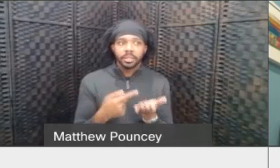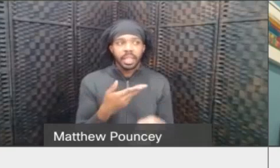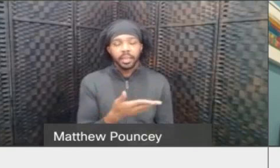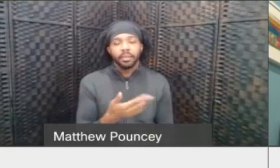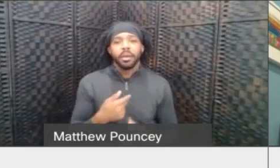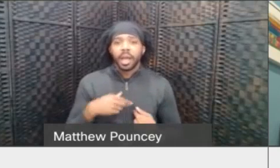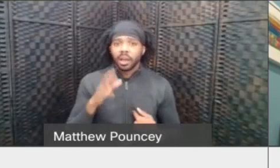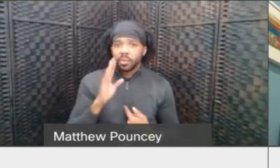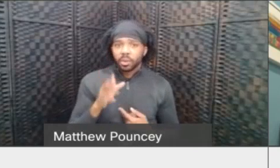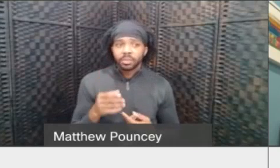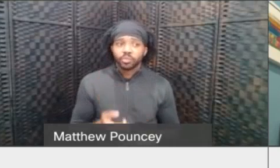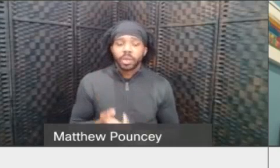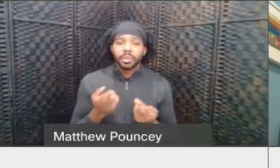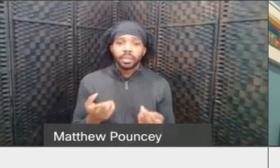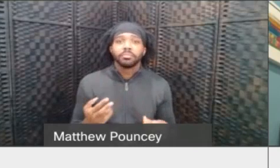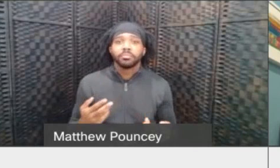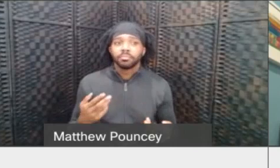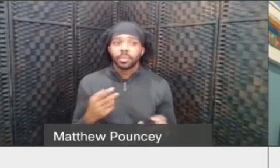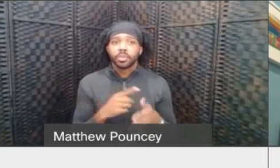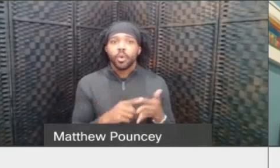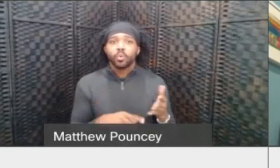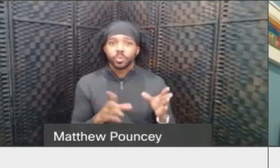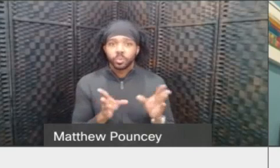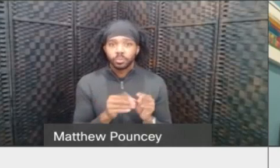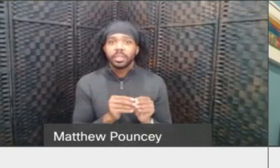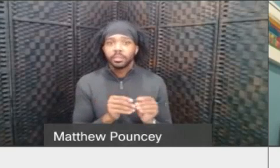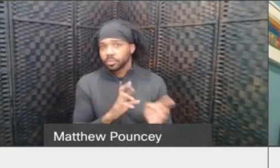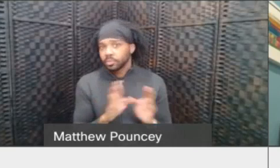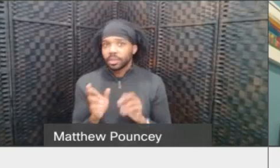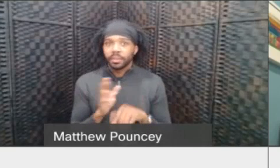just recommend those meetings are available